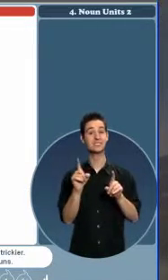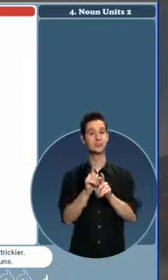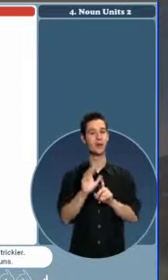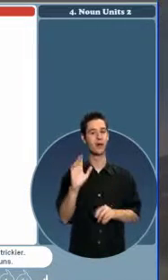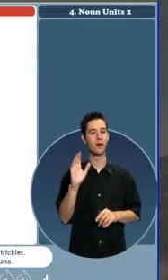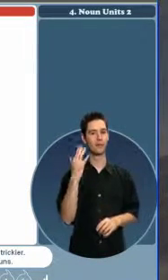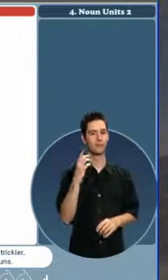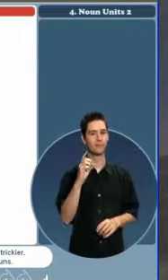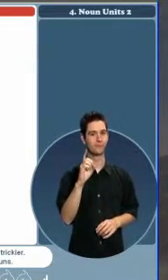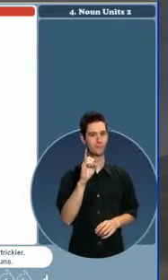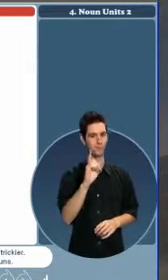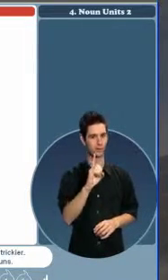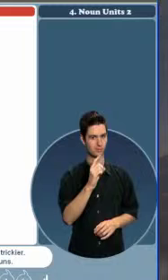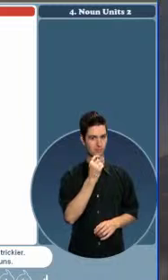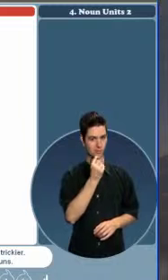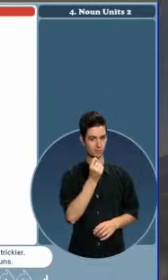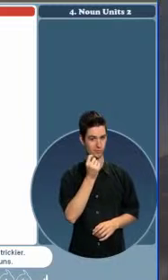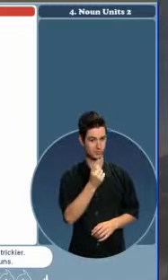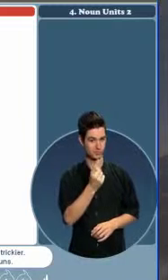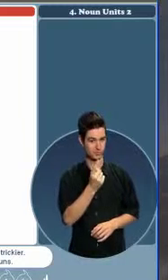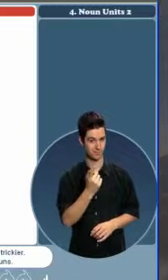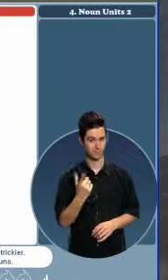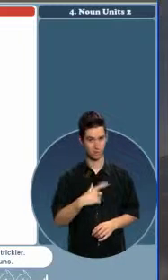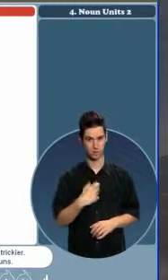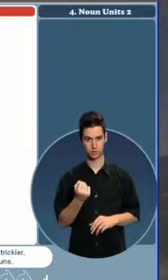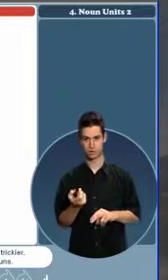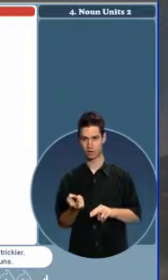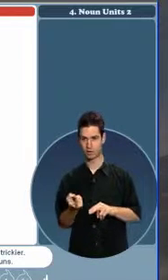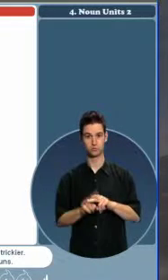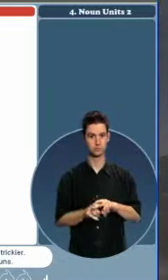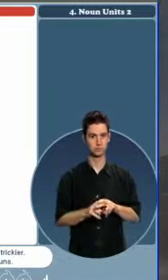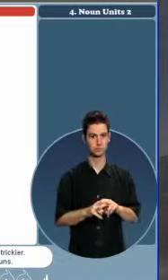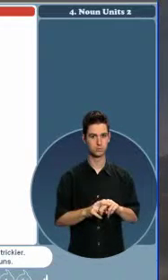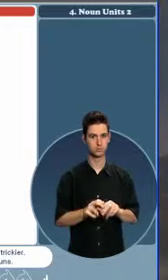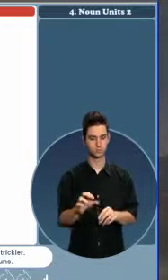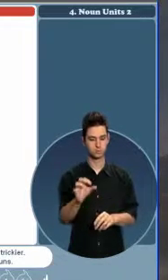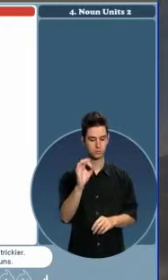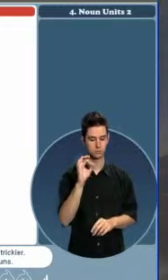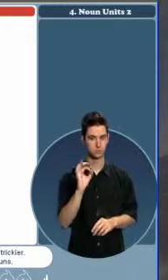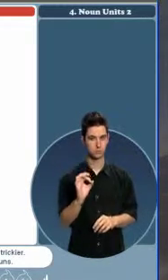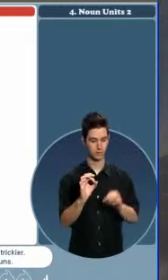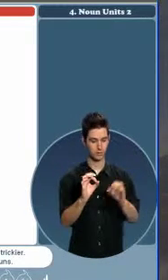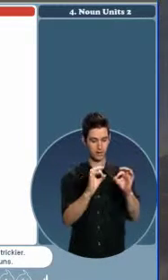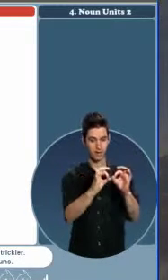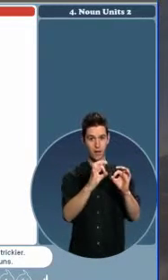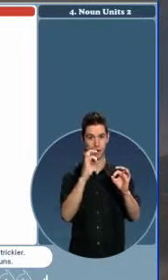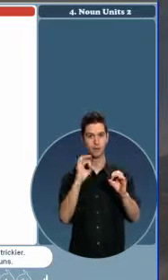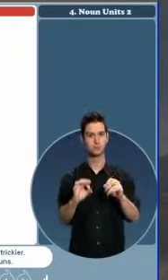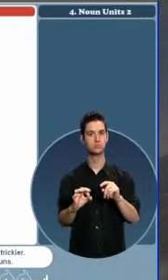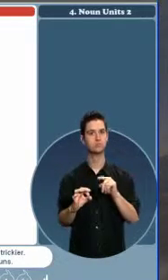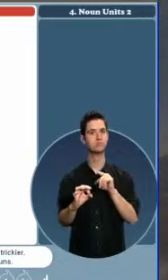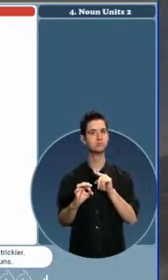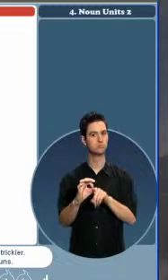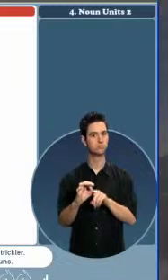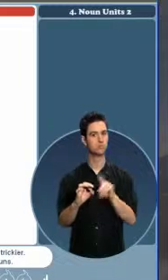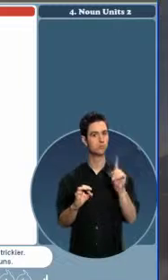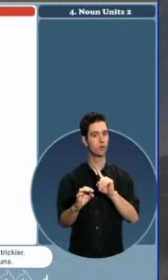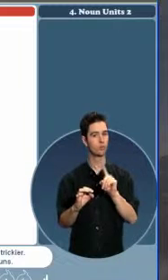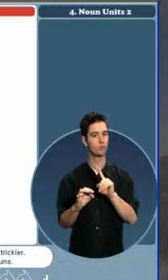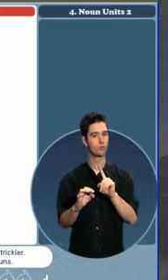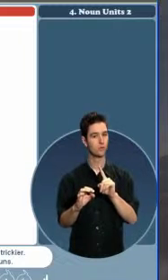This exercise is the same as the last one, but a bit trickier, because now there are also some